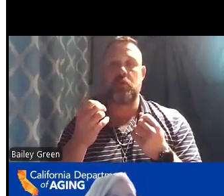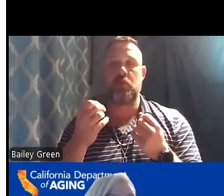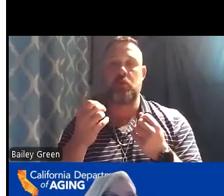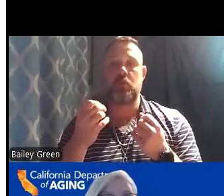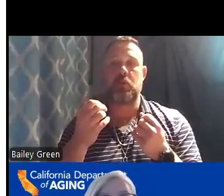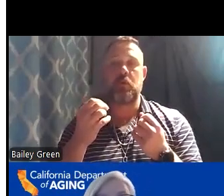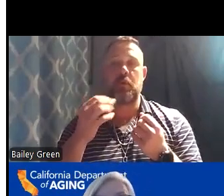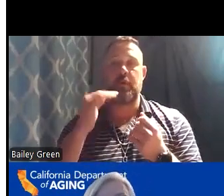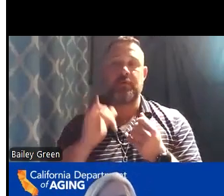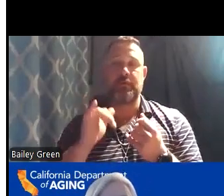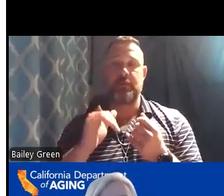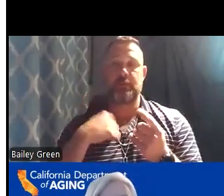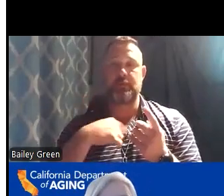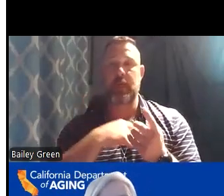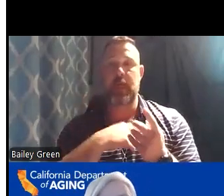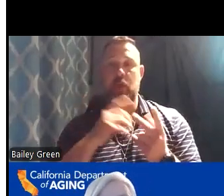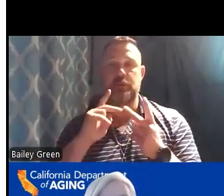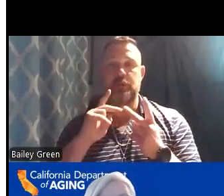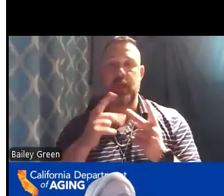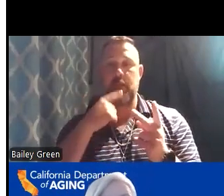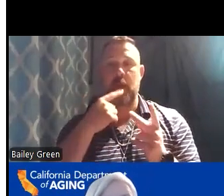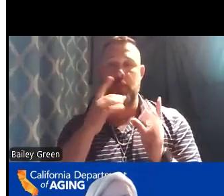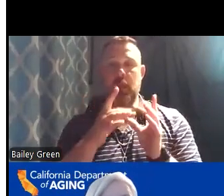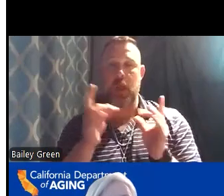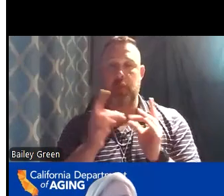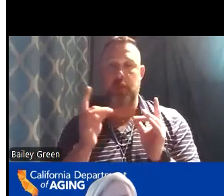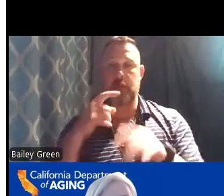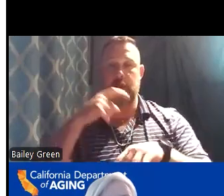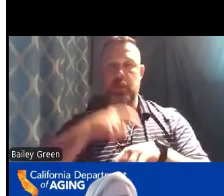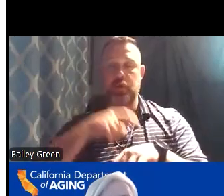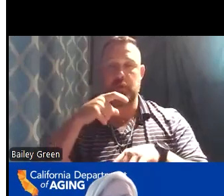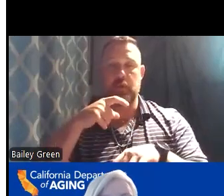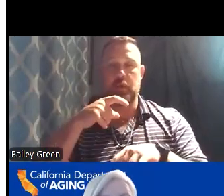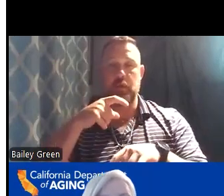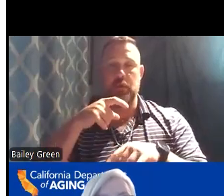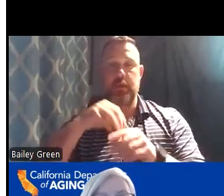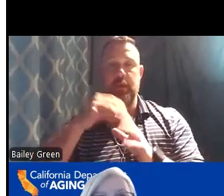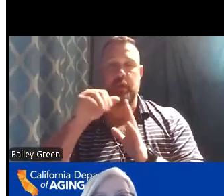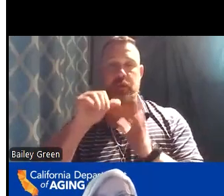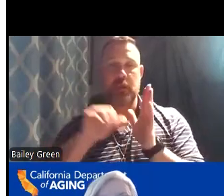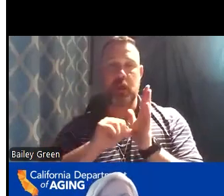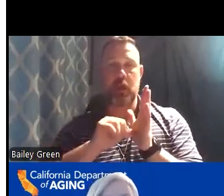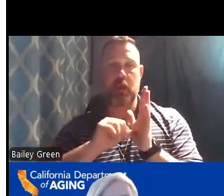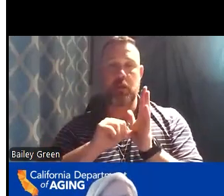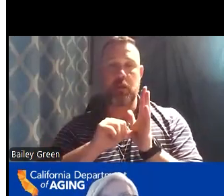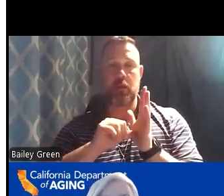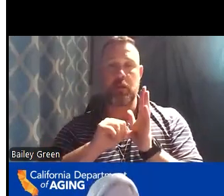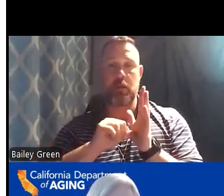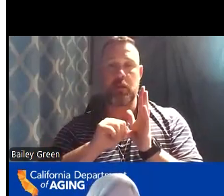But this is our second public comment period in the agenda.